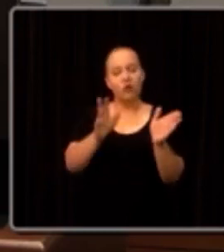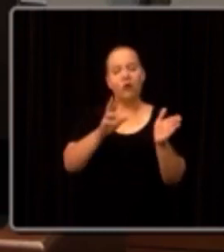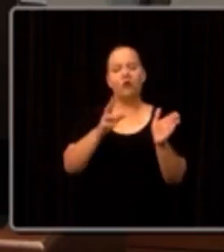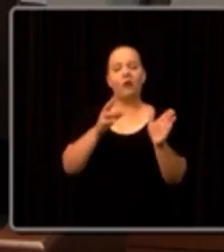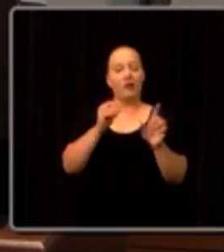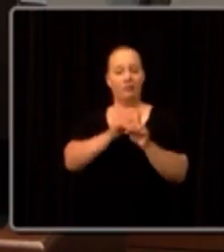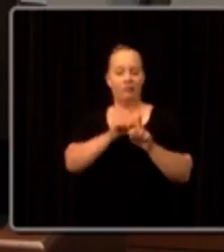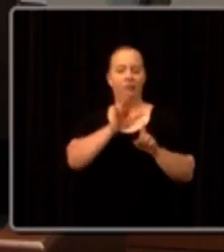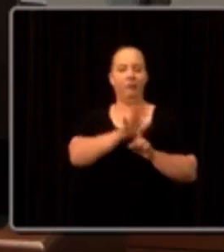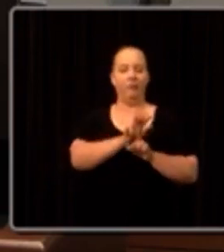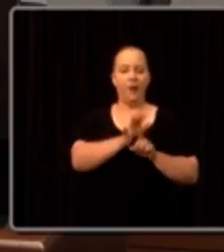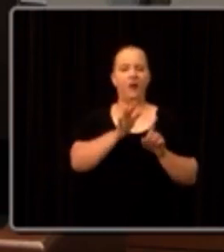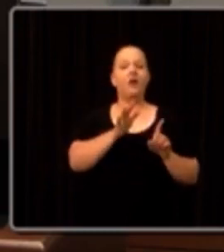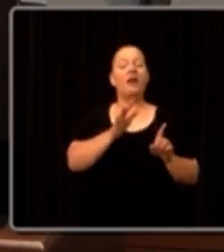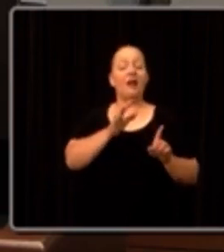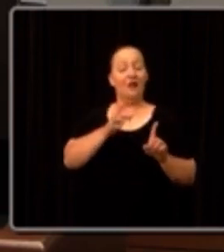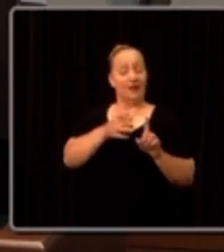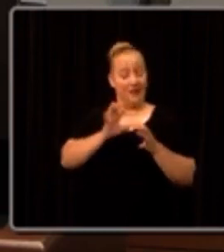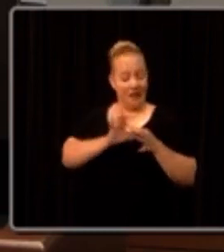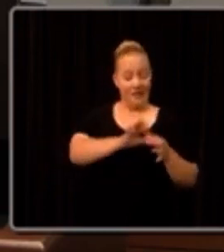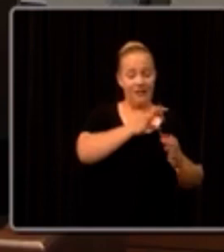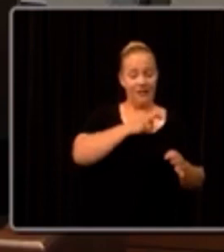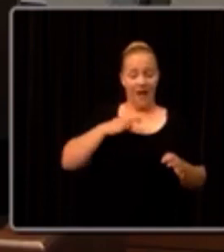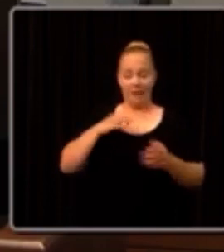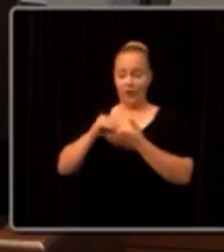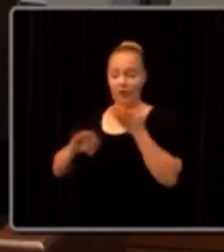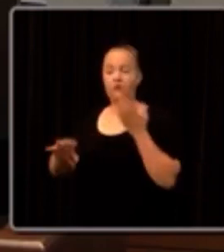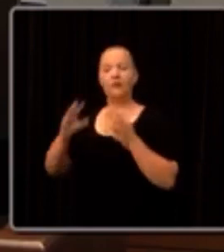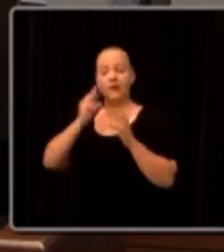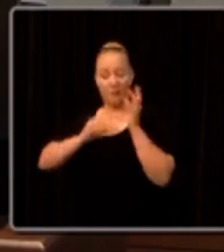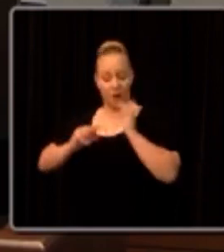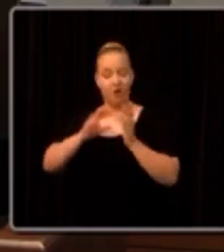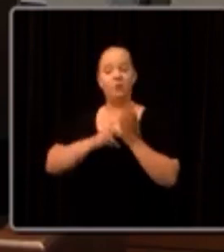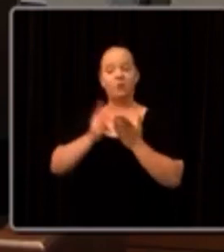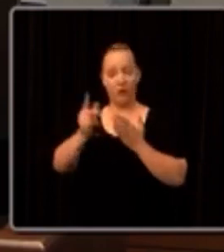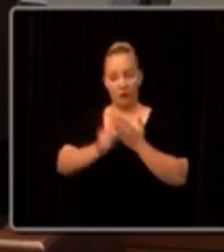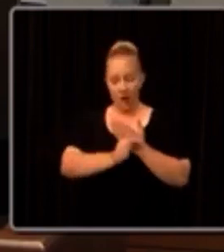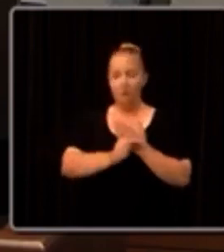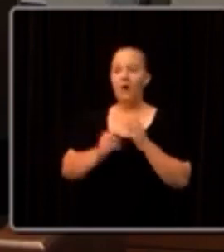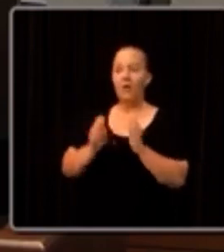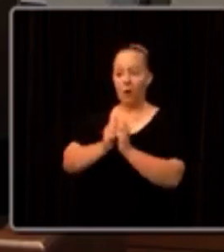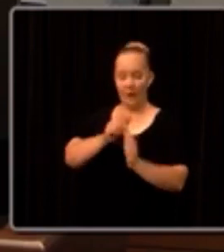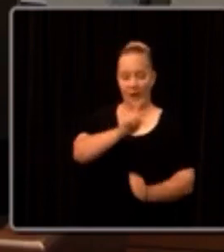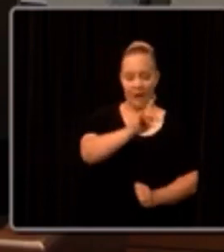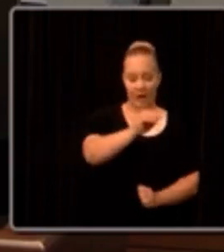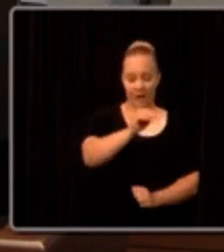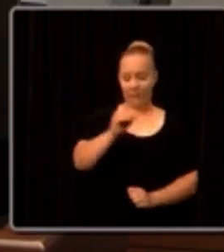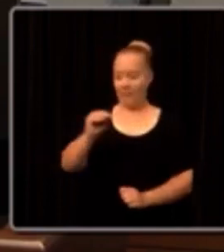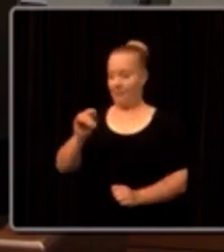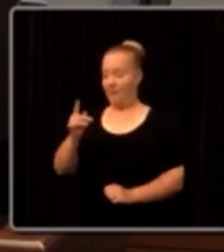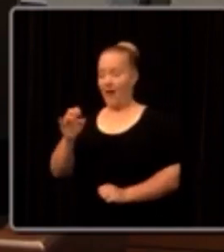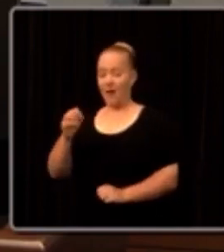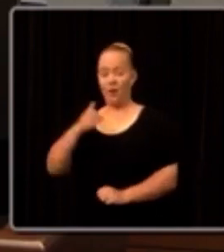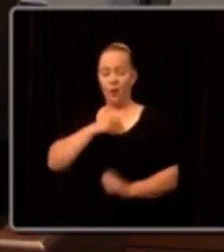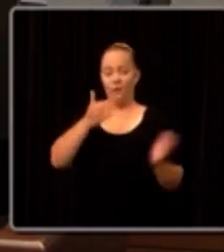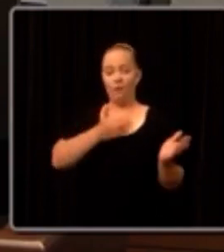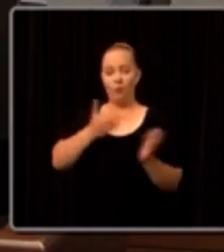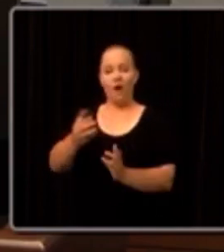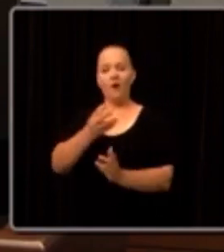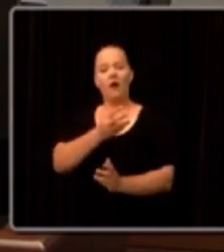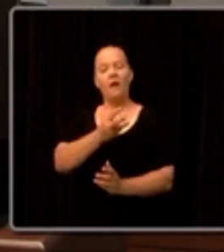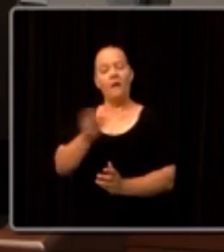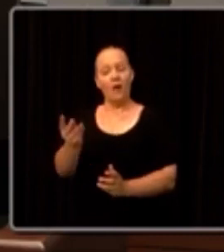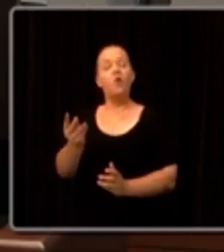students who have implemented the program. And so tonight, along with Kim and Maggie, we brought a few staff members here that will share a little bit